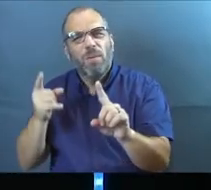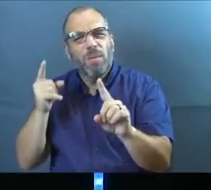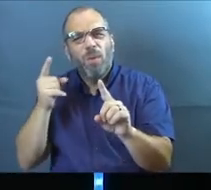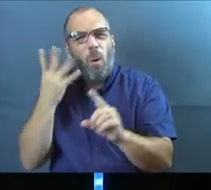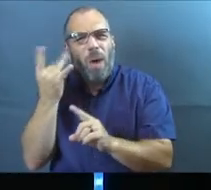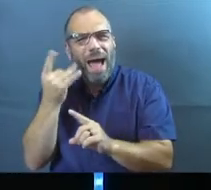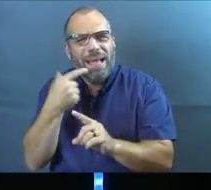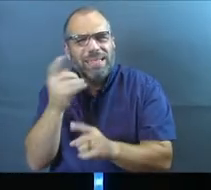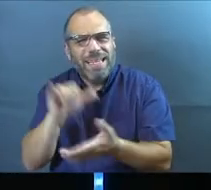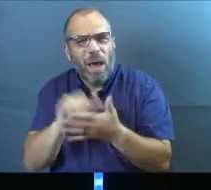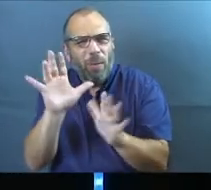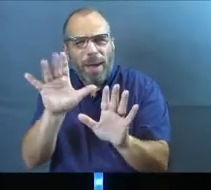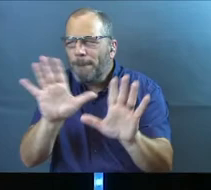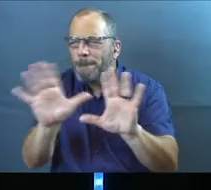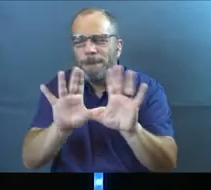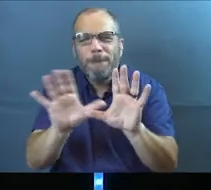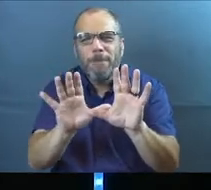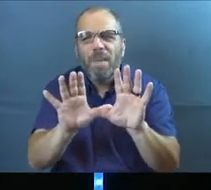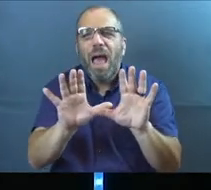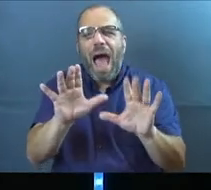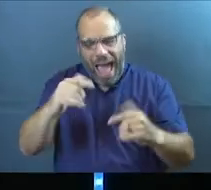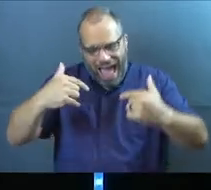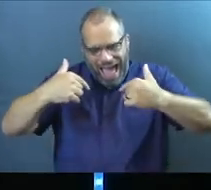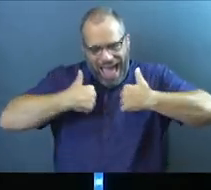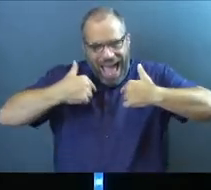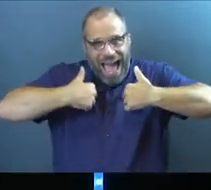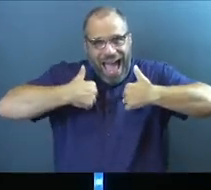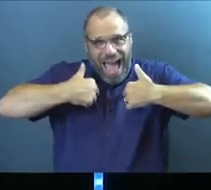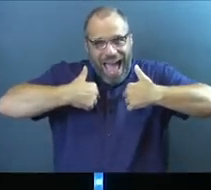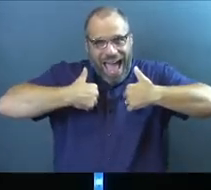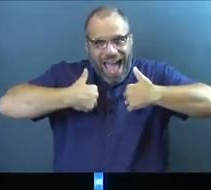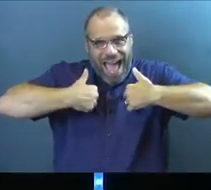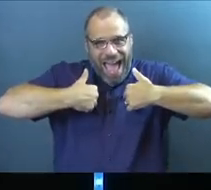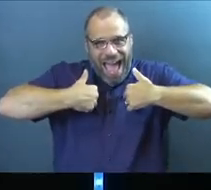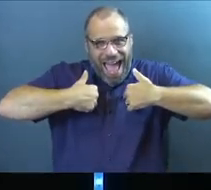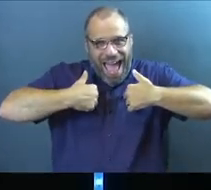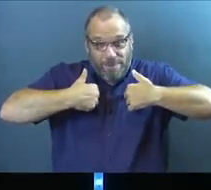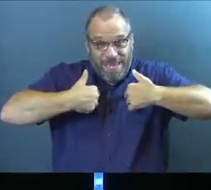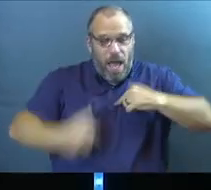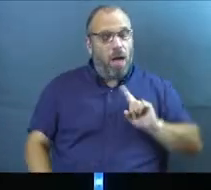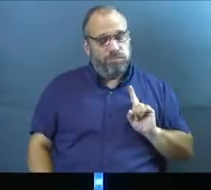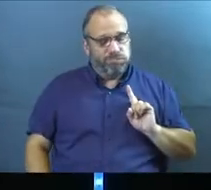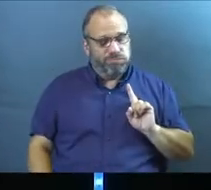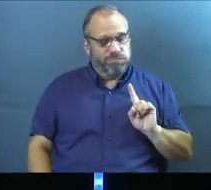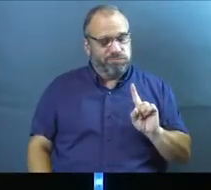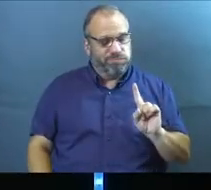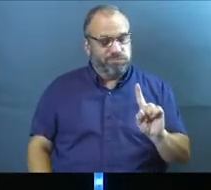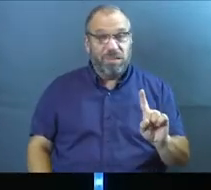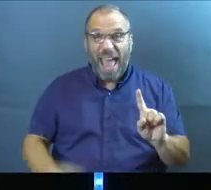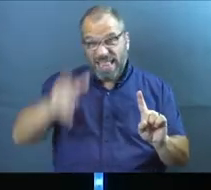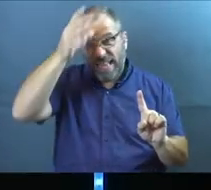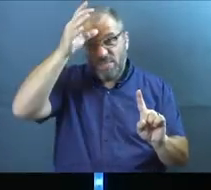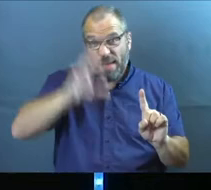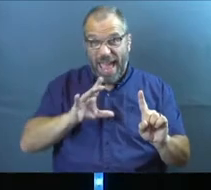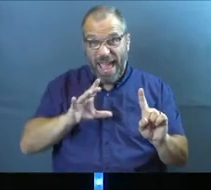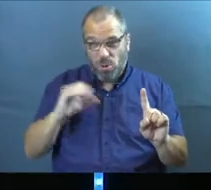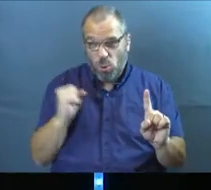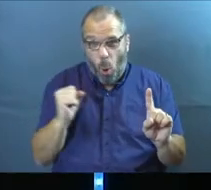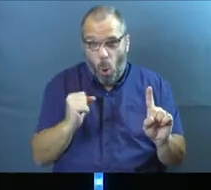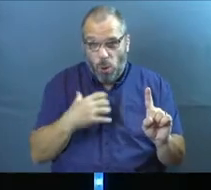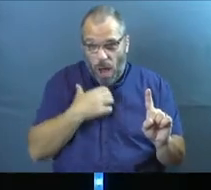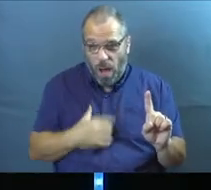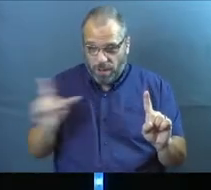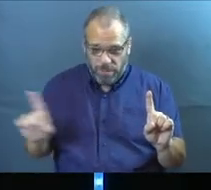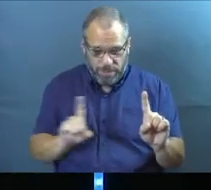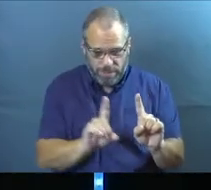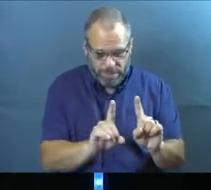the reason I'm trying to say this to you today is because I was walking along and God the Father brought a man up. And